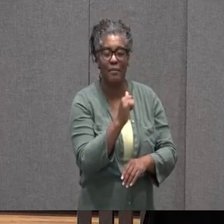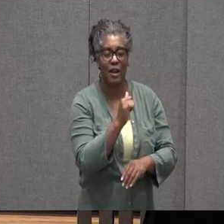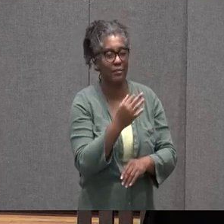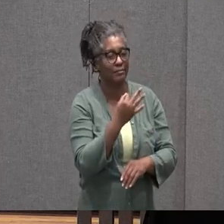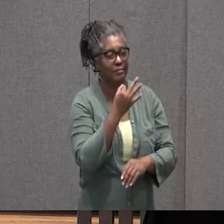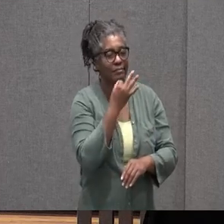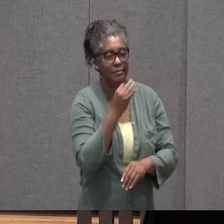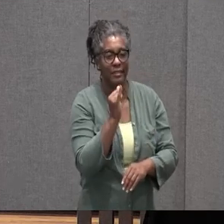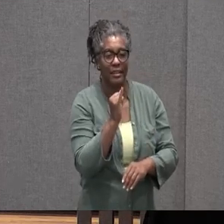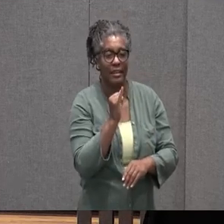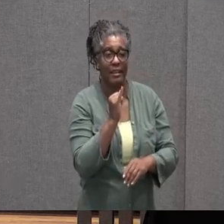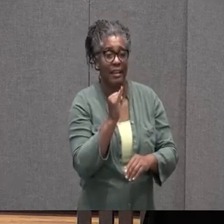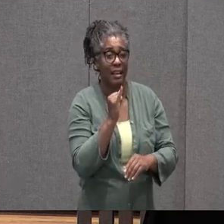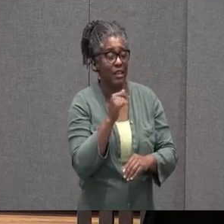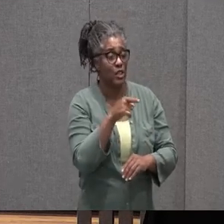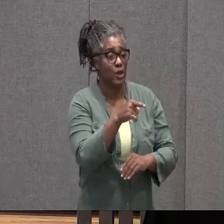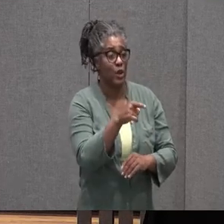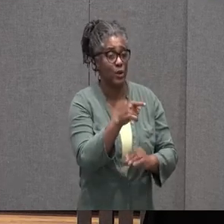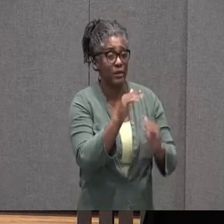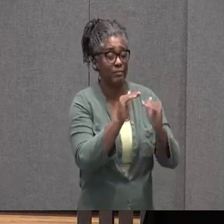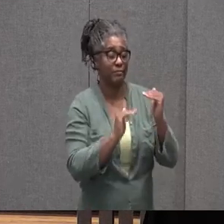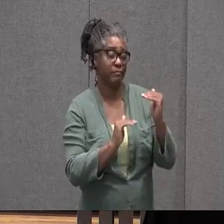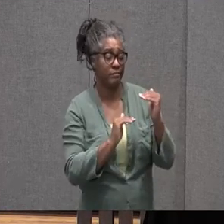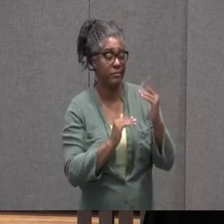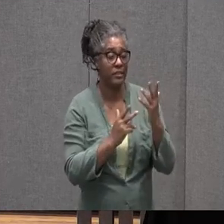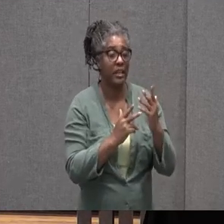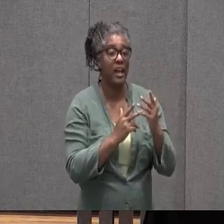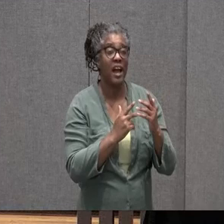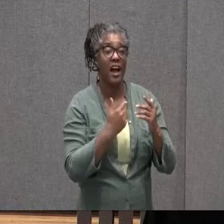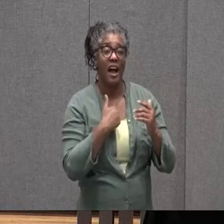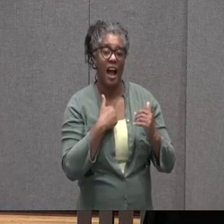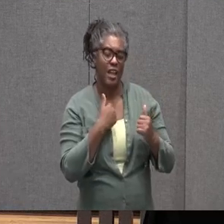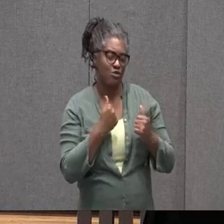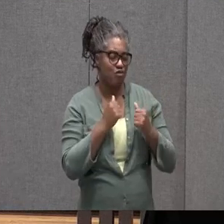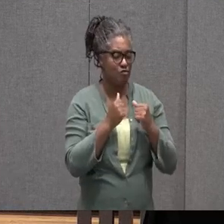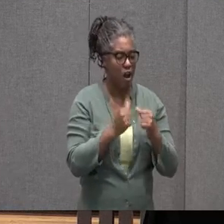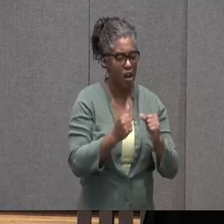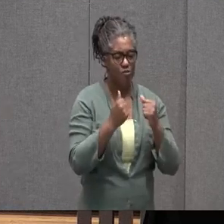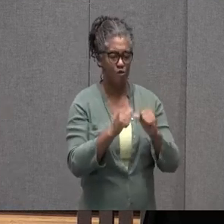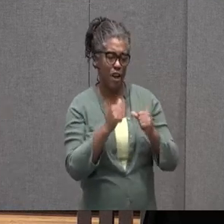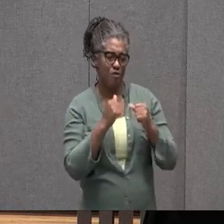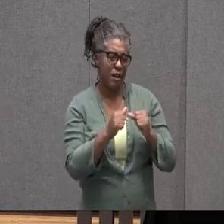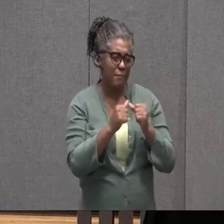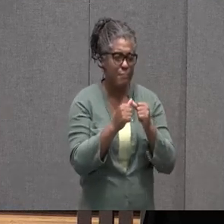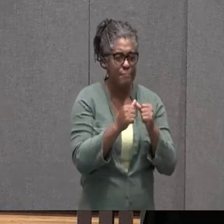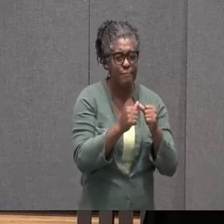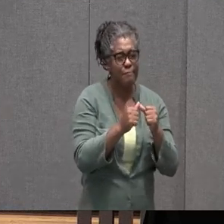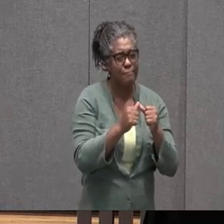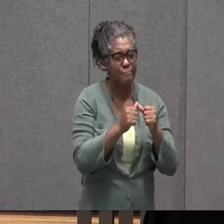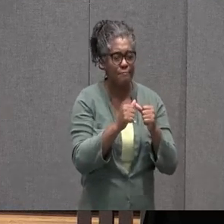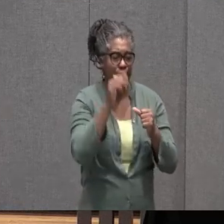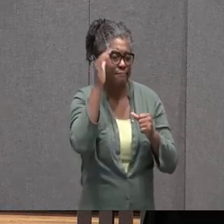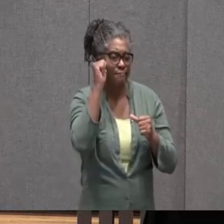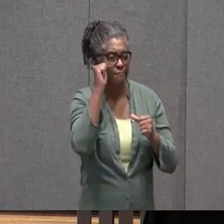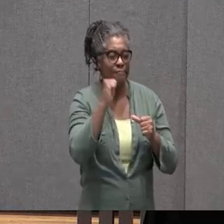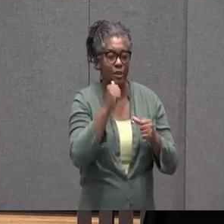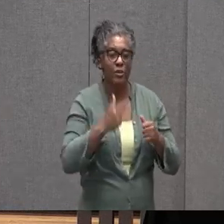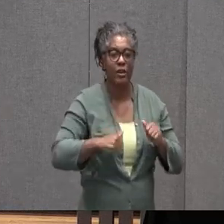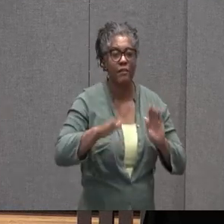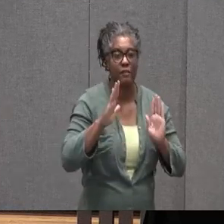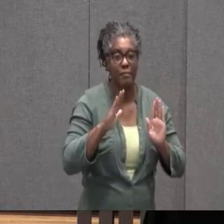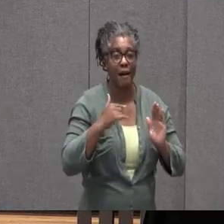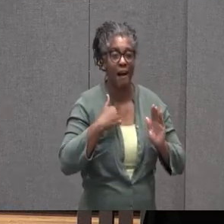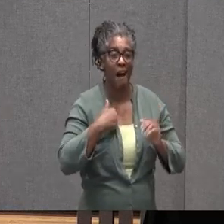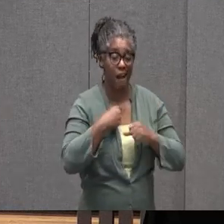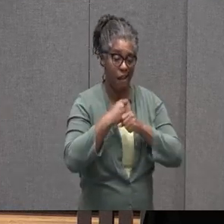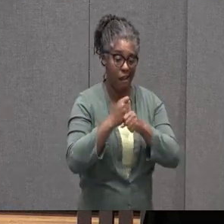a lot, but I persevere. And I don't give up. So I made a bunch of catapults. And that's exactly